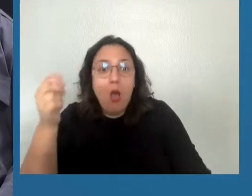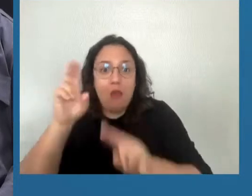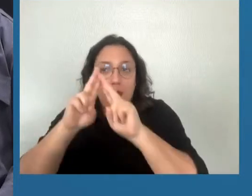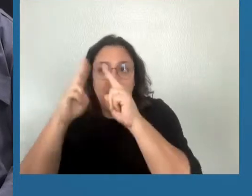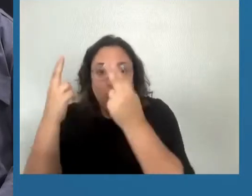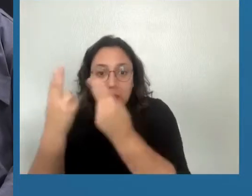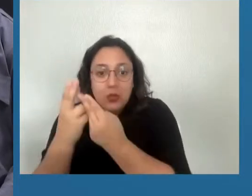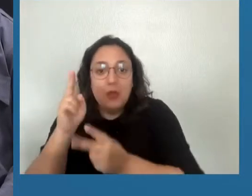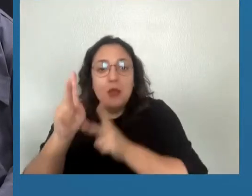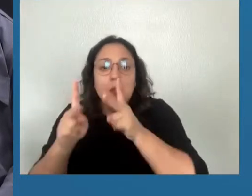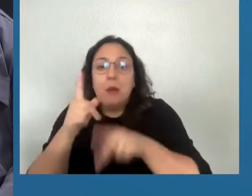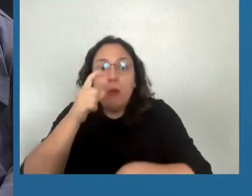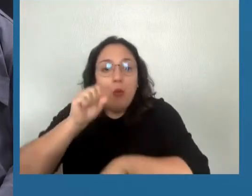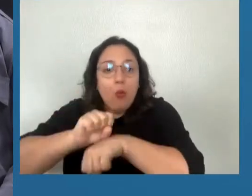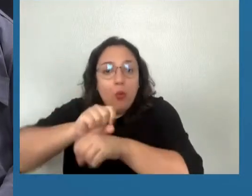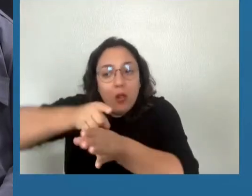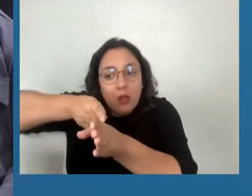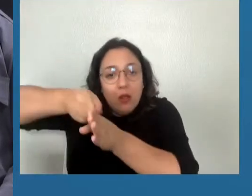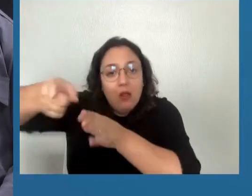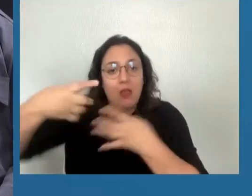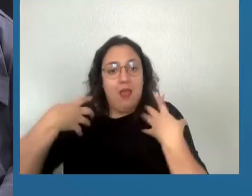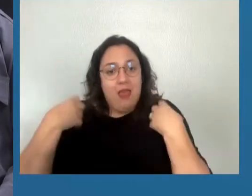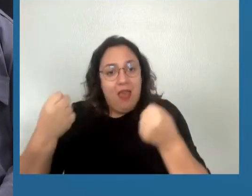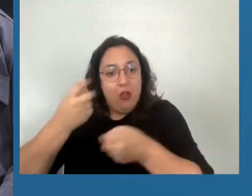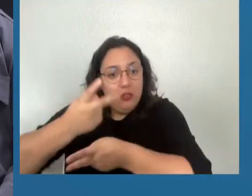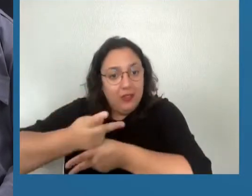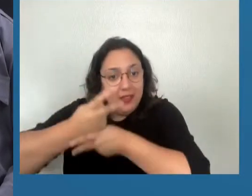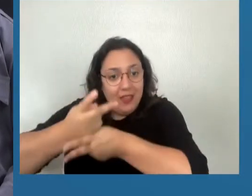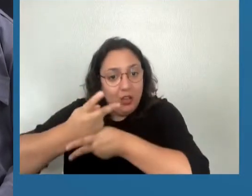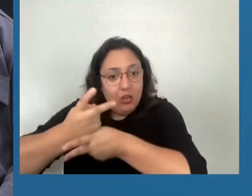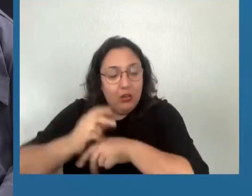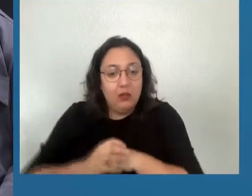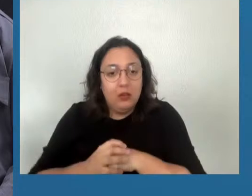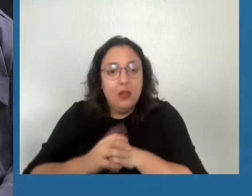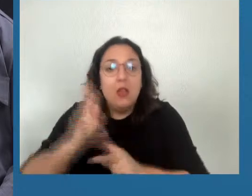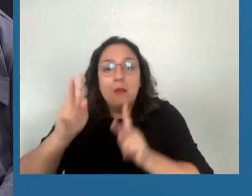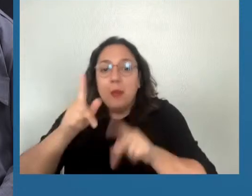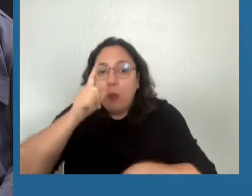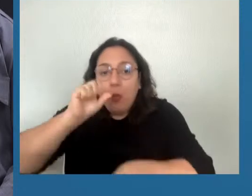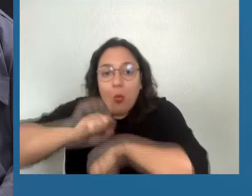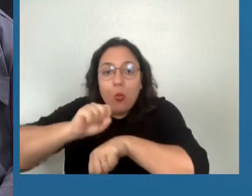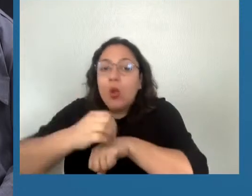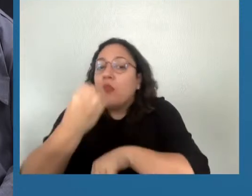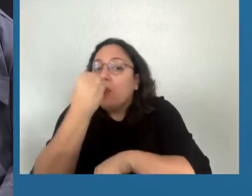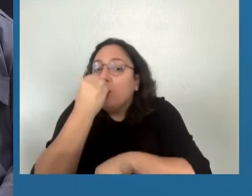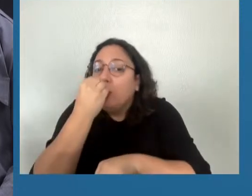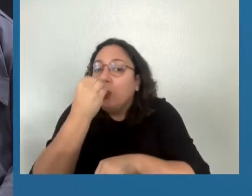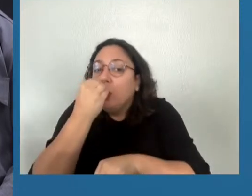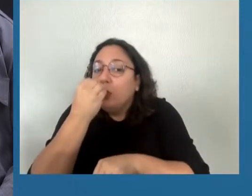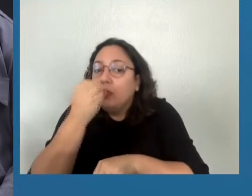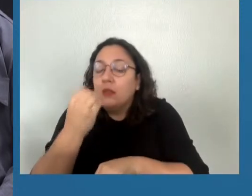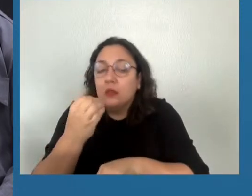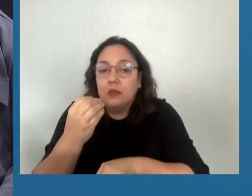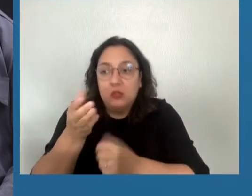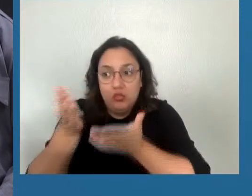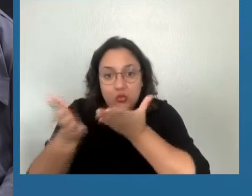work in healthcare, and the commissary, who were left unprotected by these actions. Thank God for the National Guard